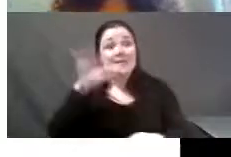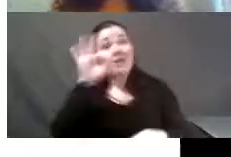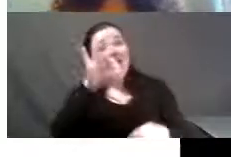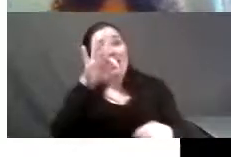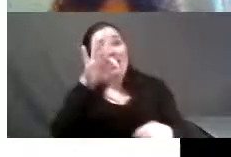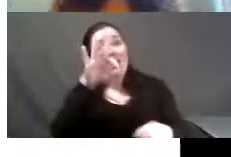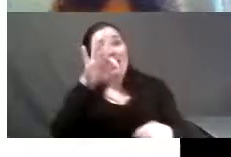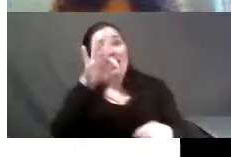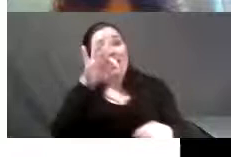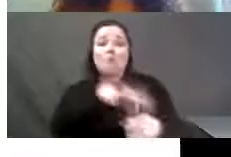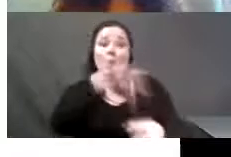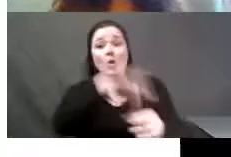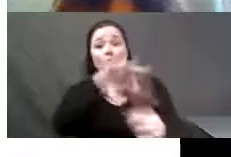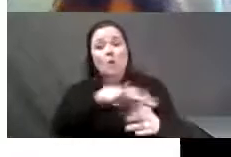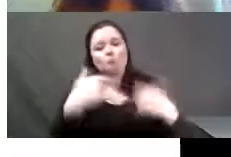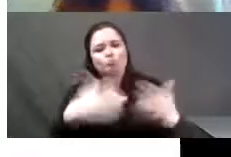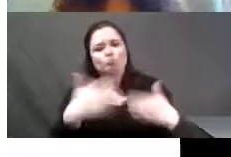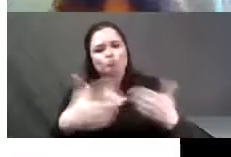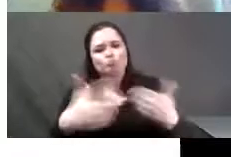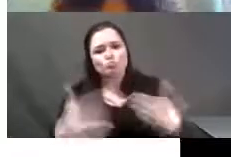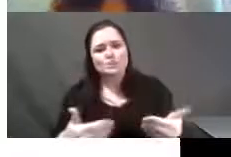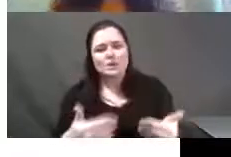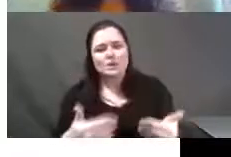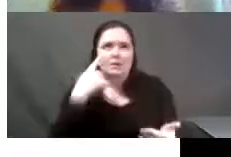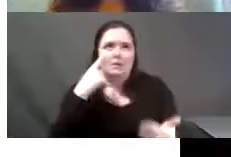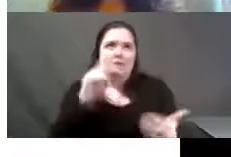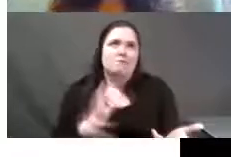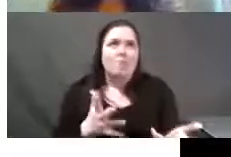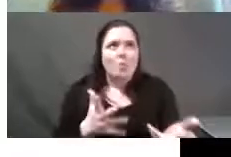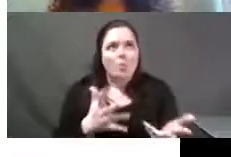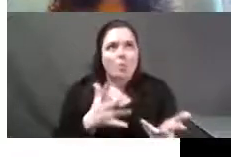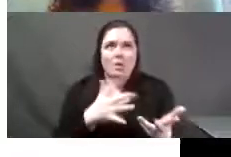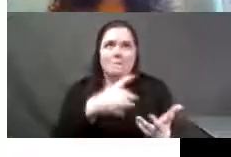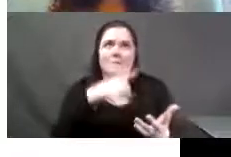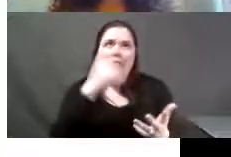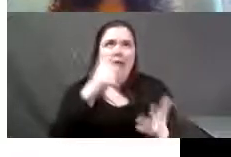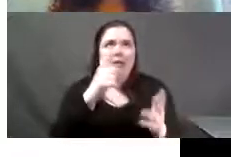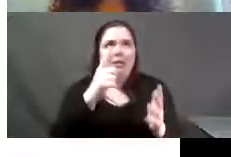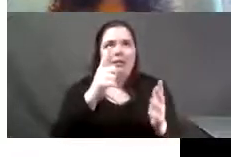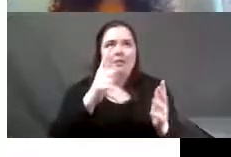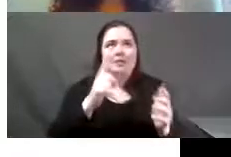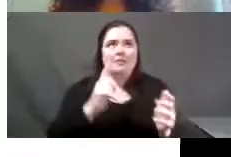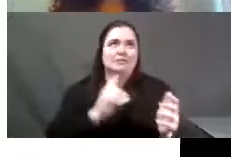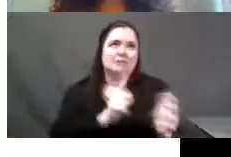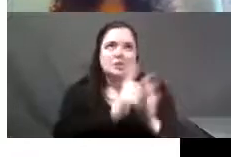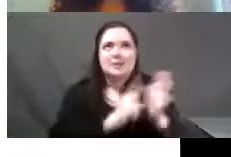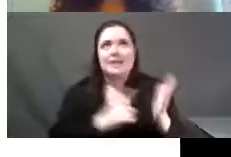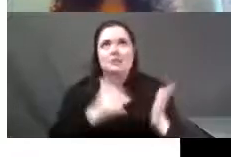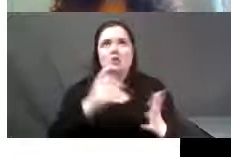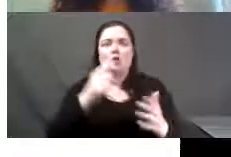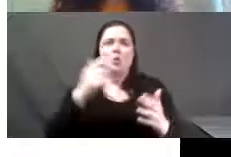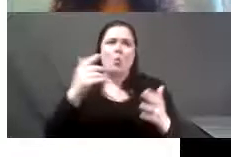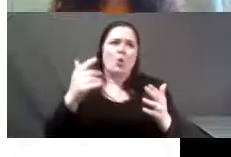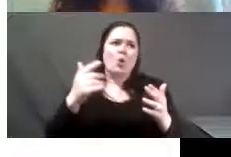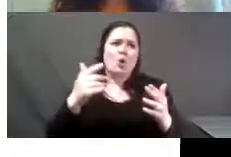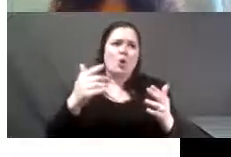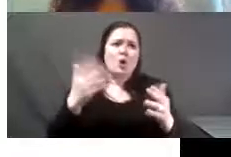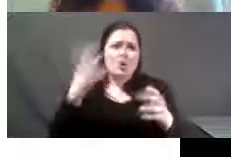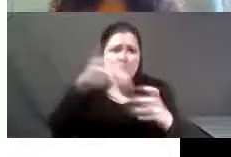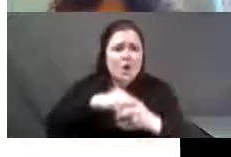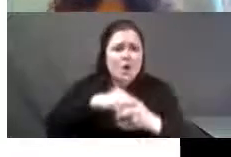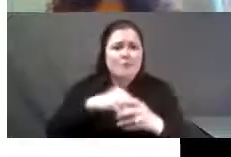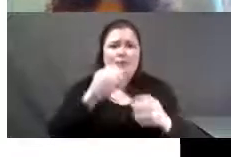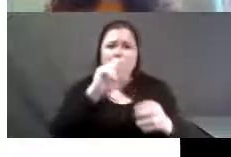or I don't know, track legislation or run for office, things like that to represent us if people are trying to